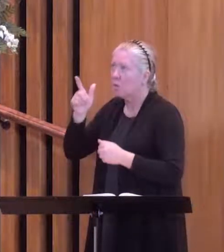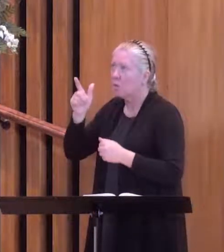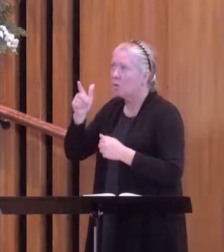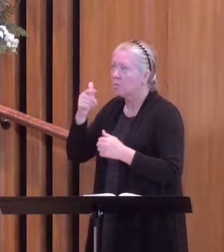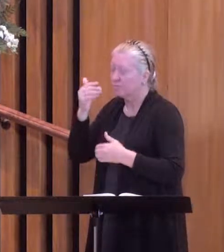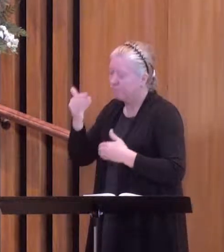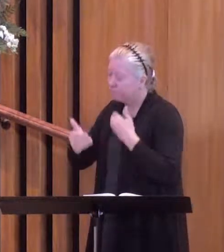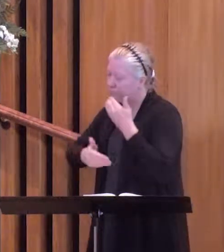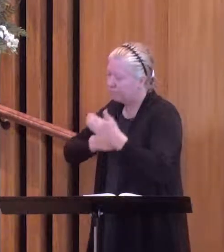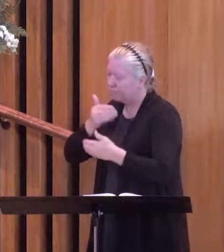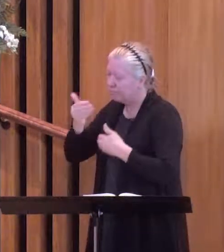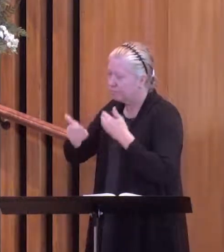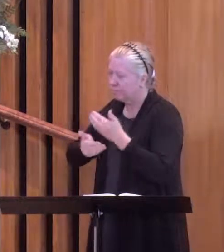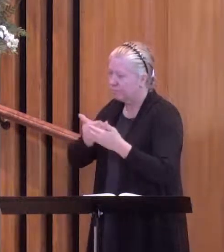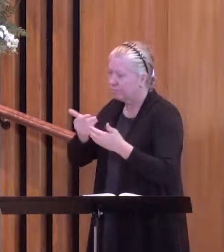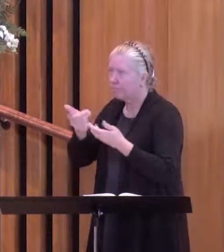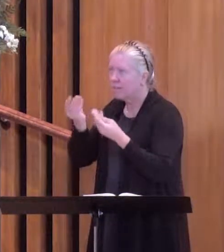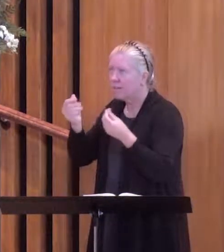the